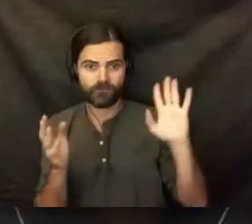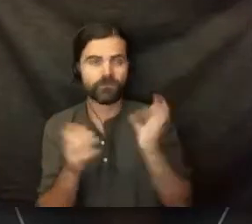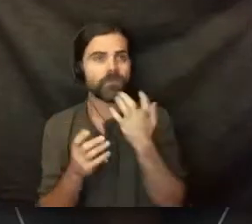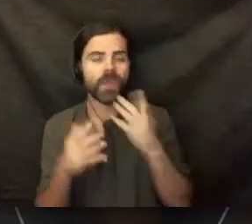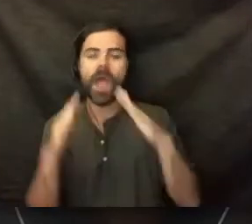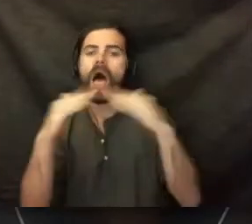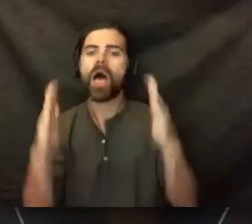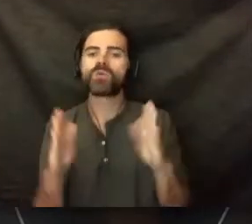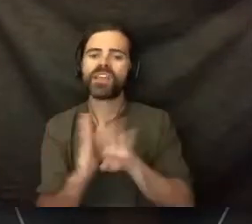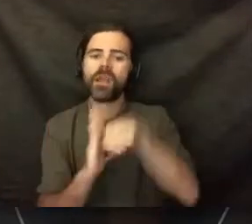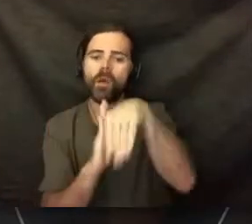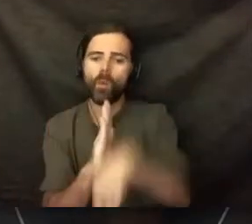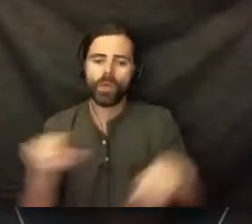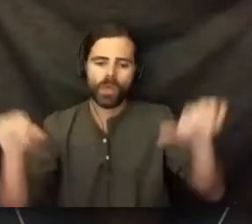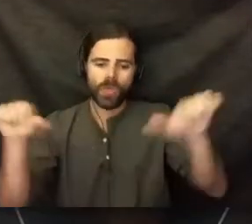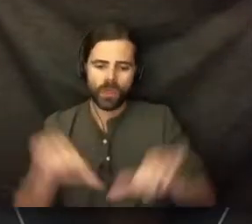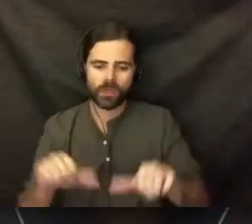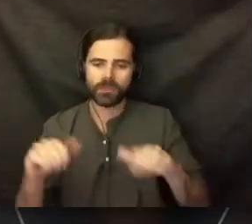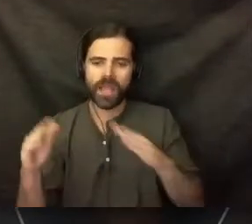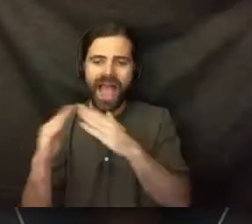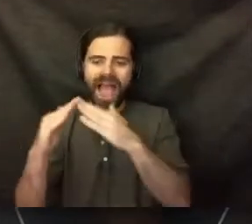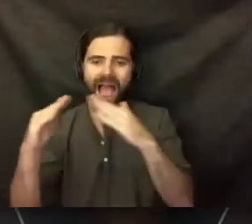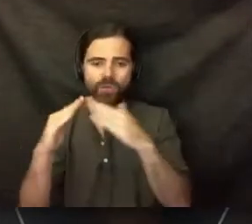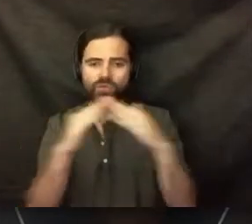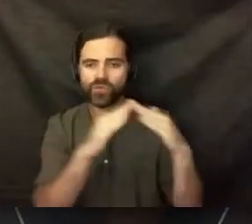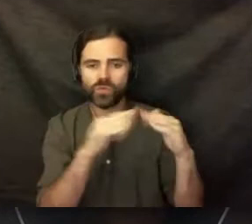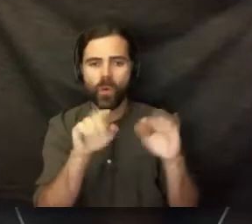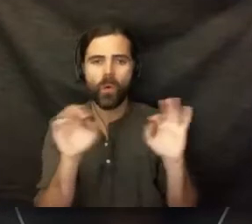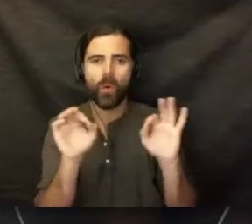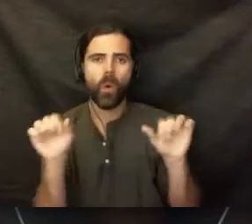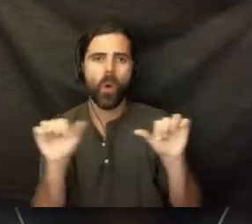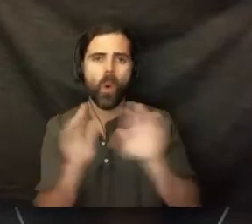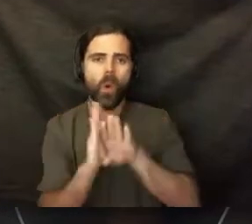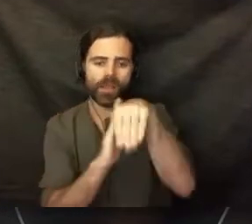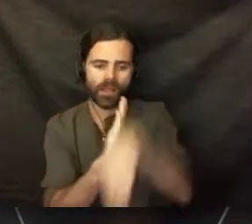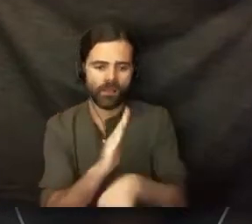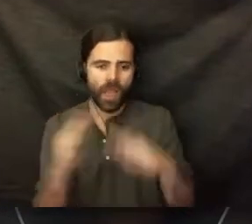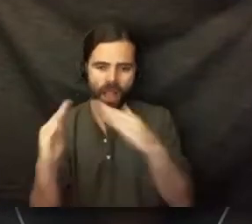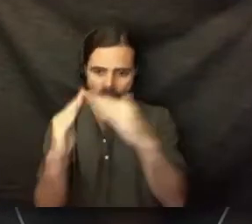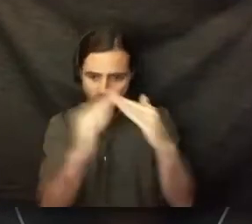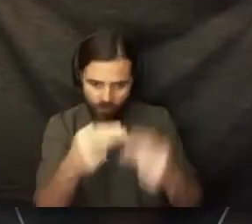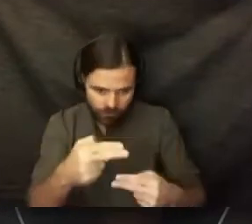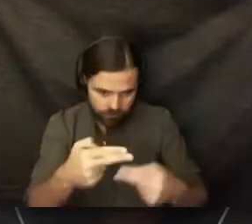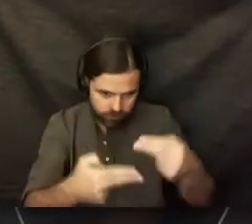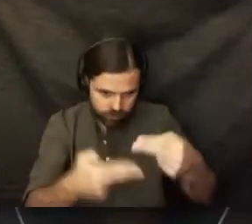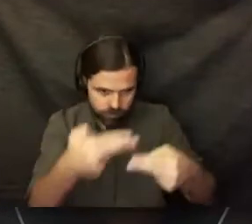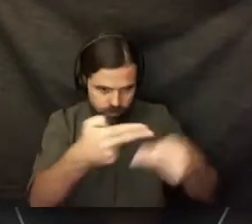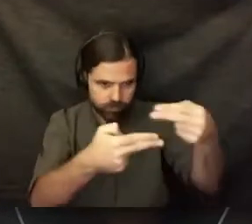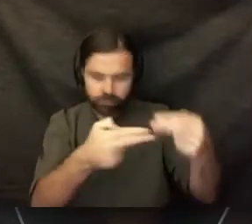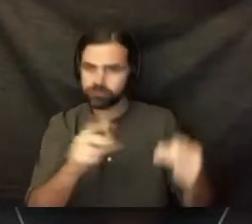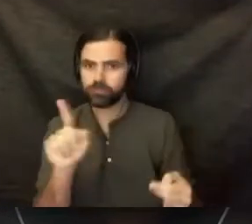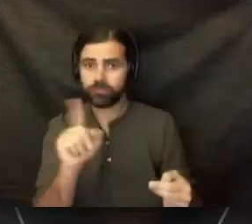it becomes clear when you look at this, it is not a crisis of just making more homes. It's a crisis of how we fund and